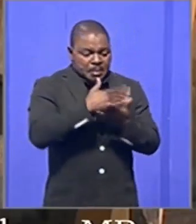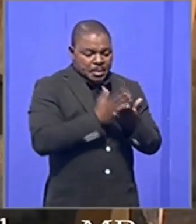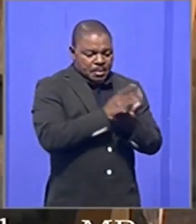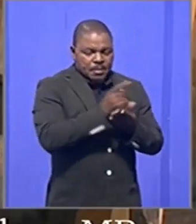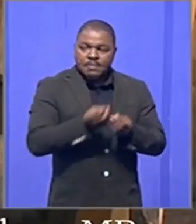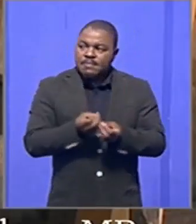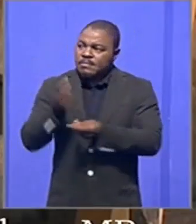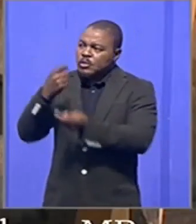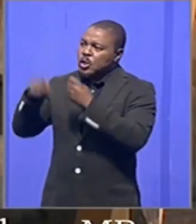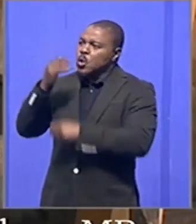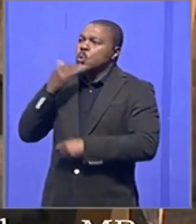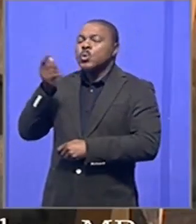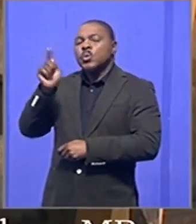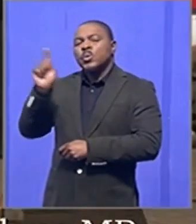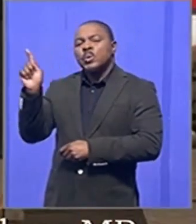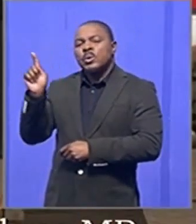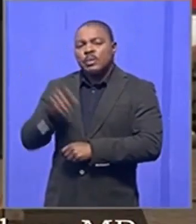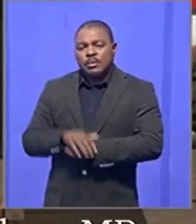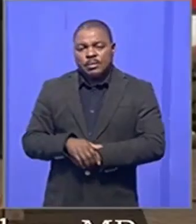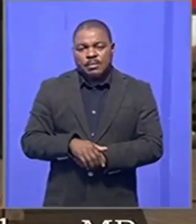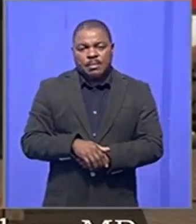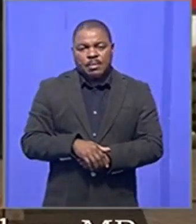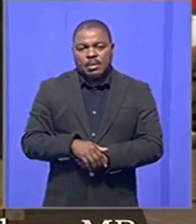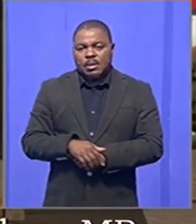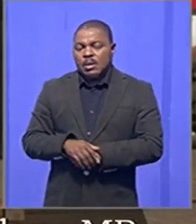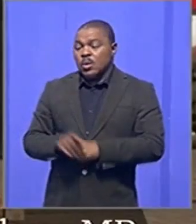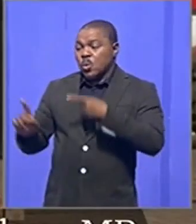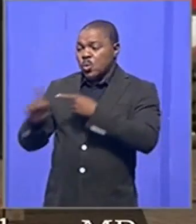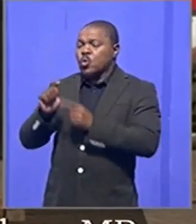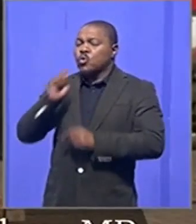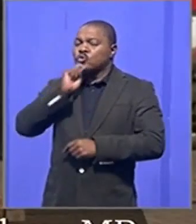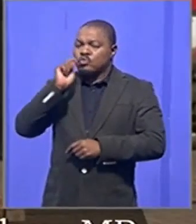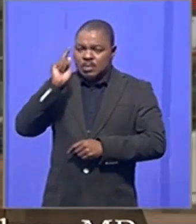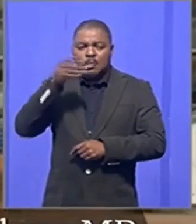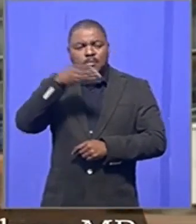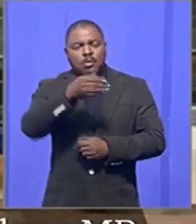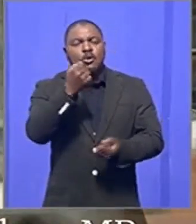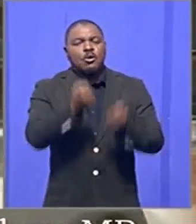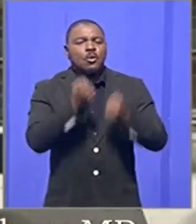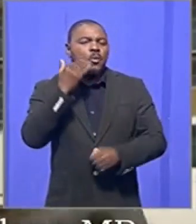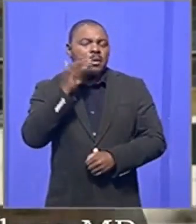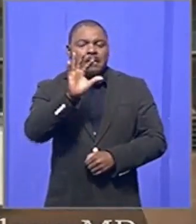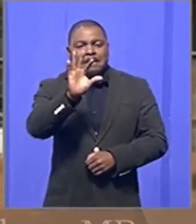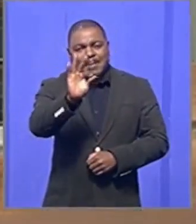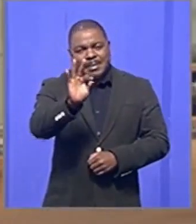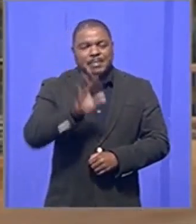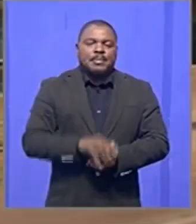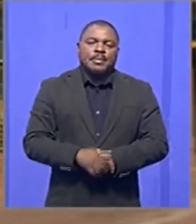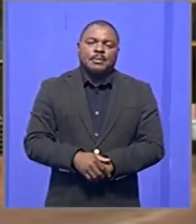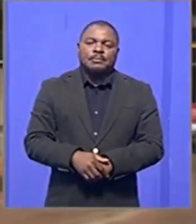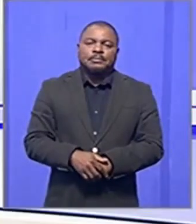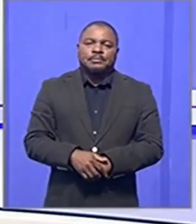mmele mina ngekwami mogononelo e be a swanetše go tšwelela kgorong ya tsheko ka mošupologo